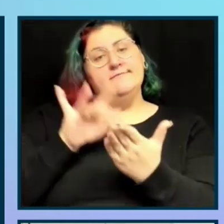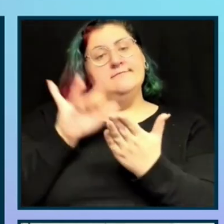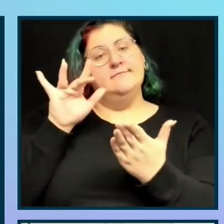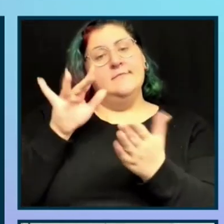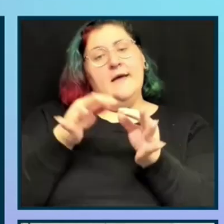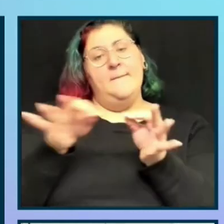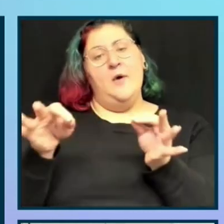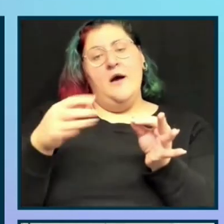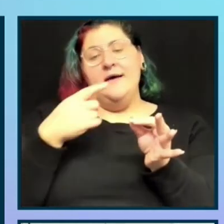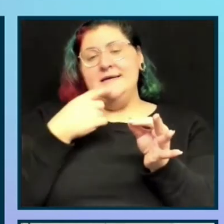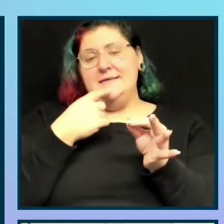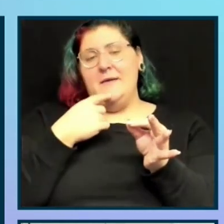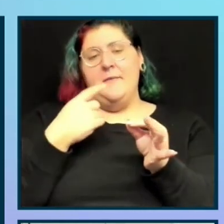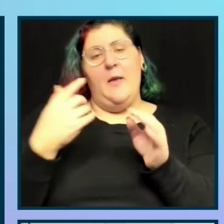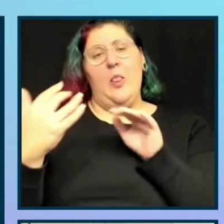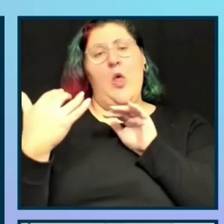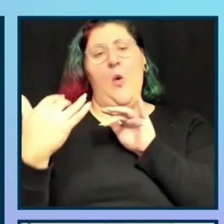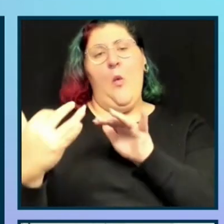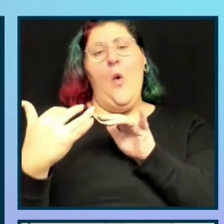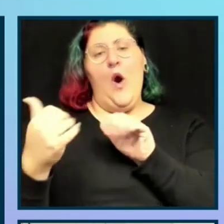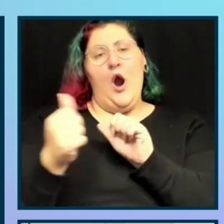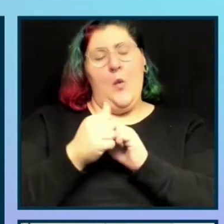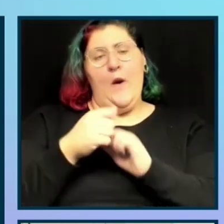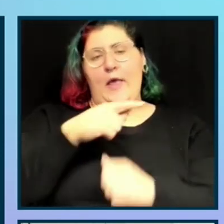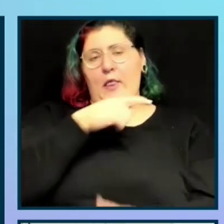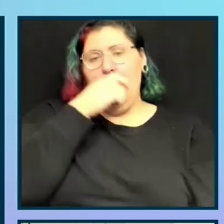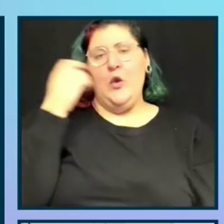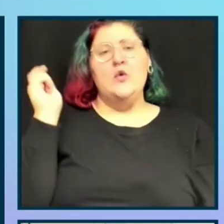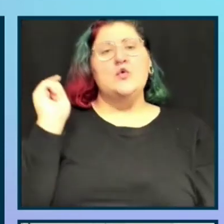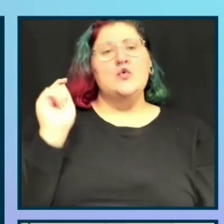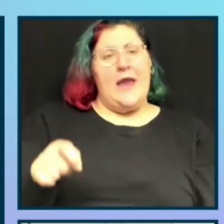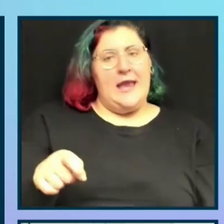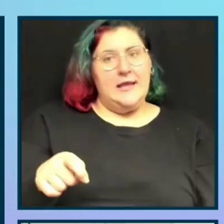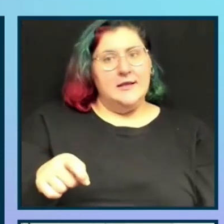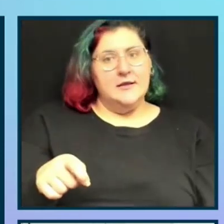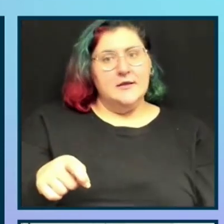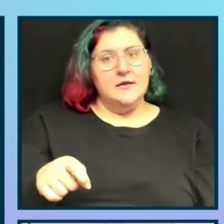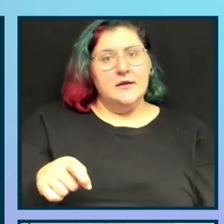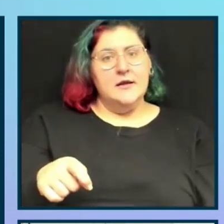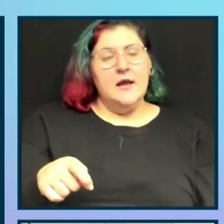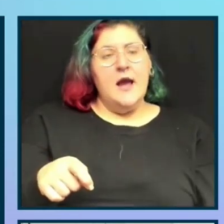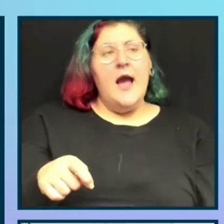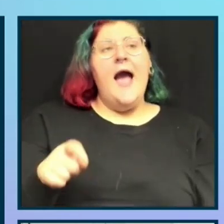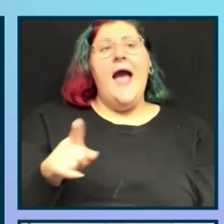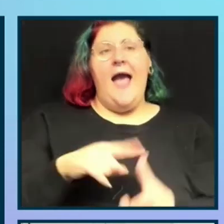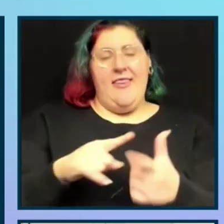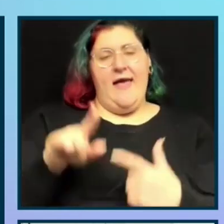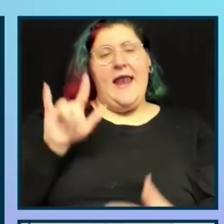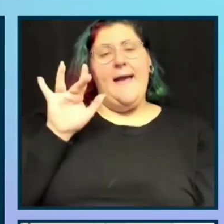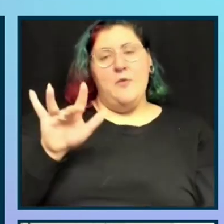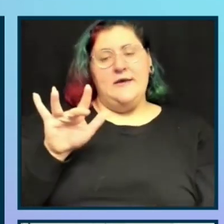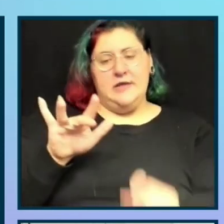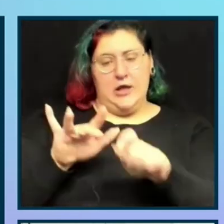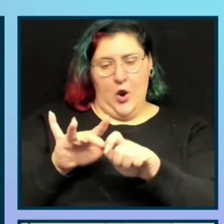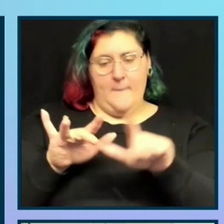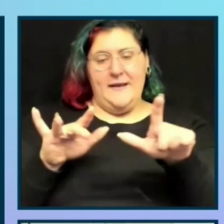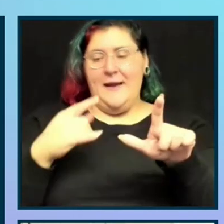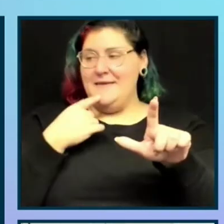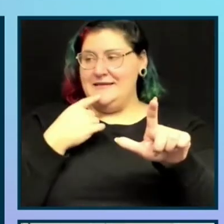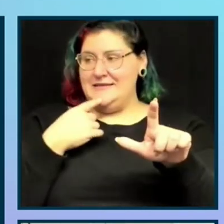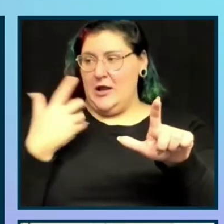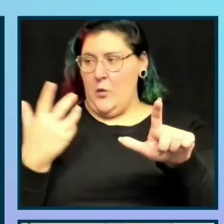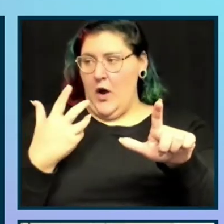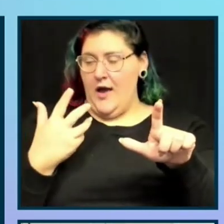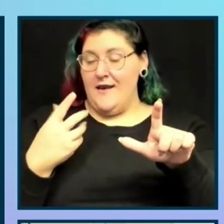generic blurb opened up this modal dialogue, which is depicted on this slide. And it says, the following